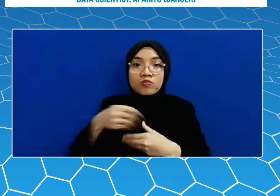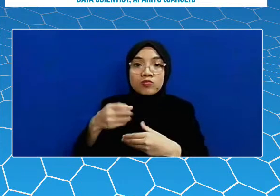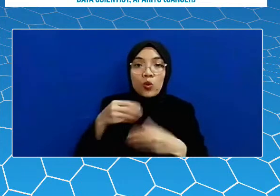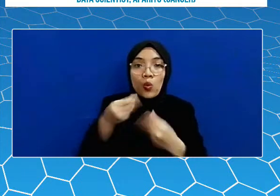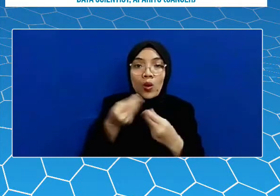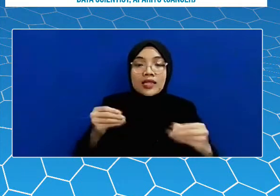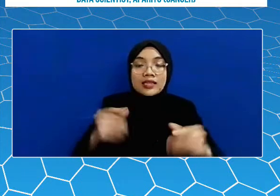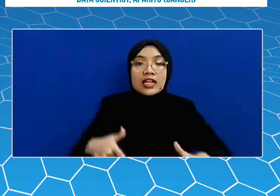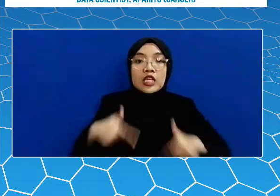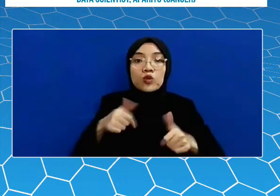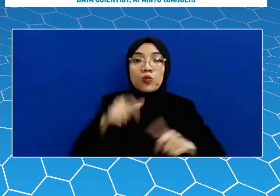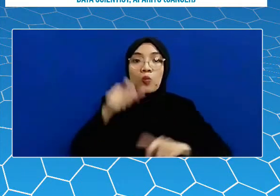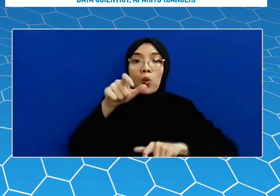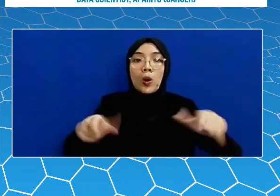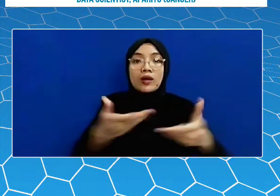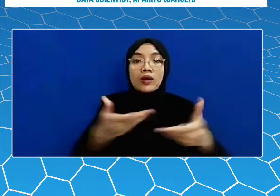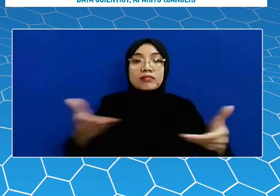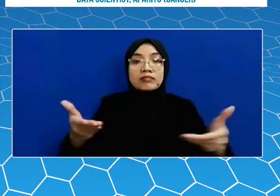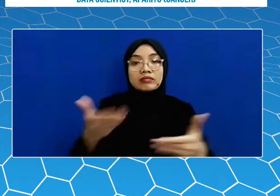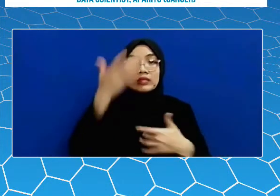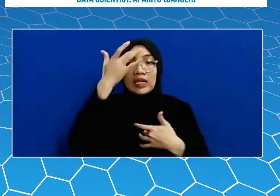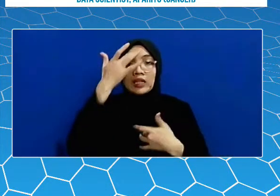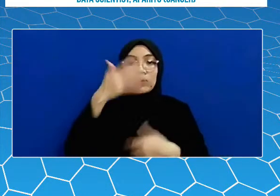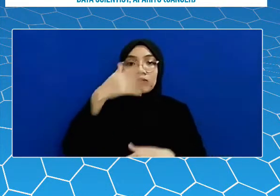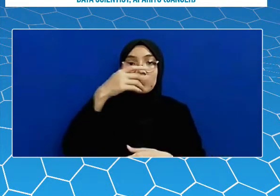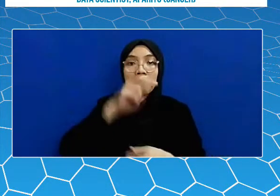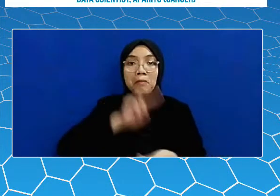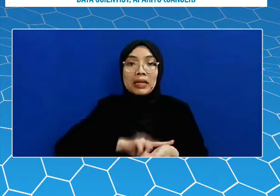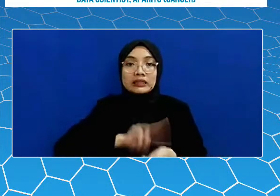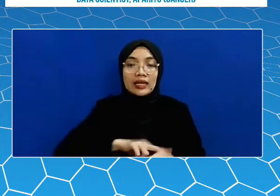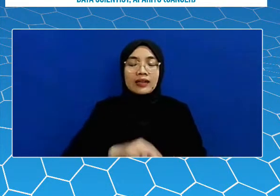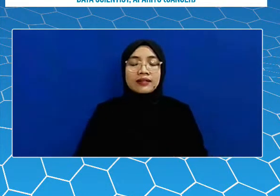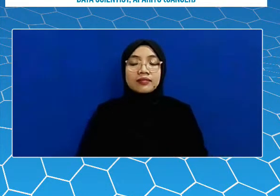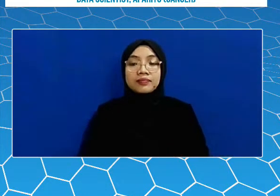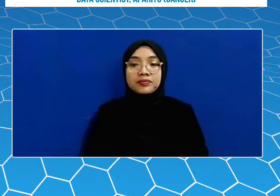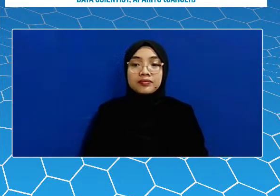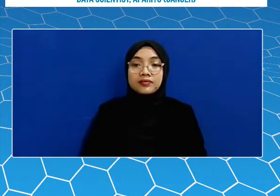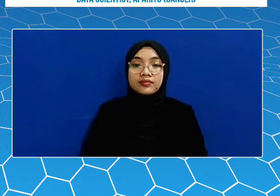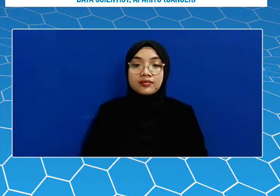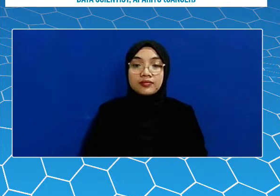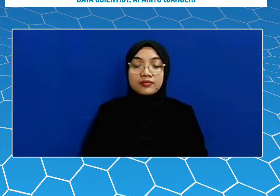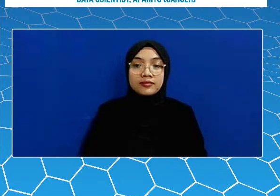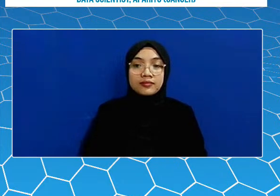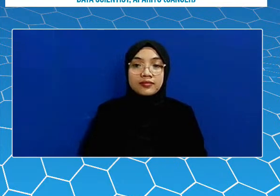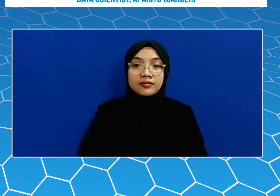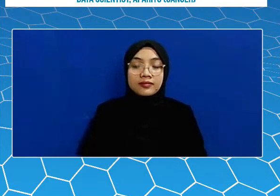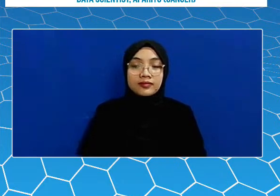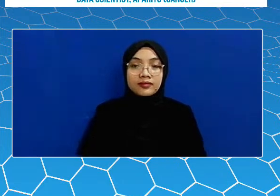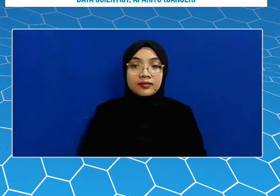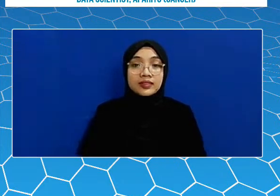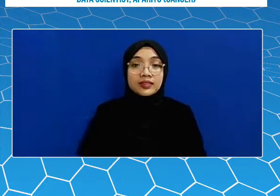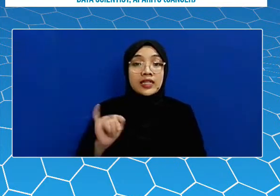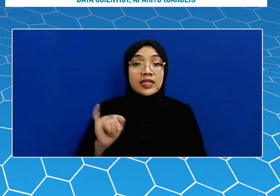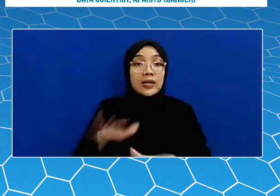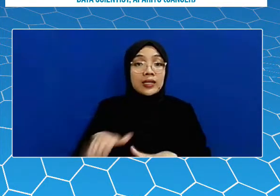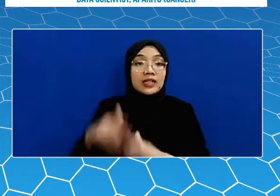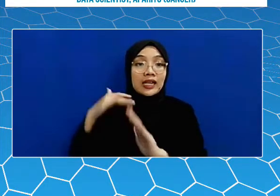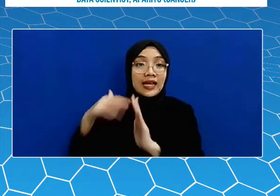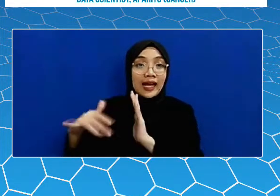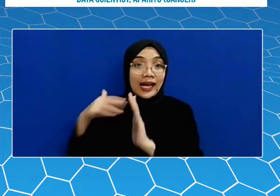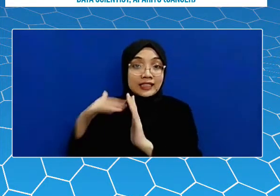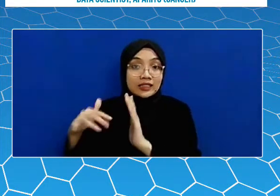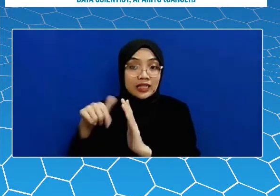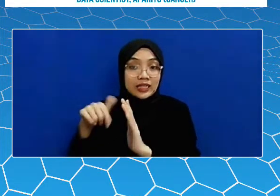data. So the hospital in North Wales, where the study was deployed, covers a large